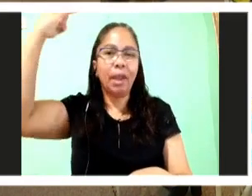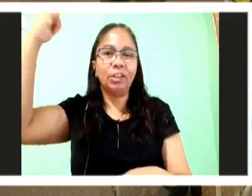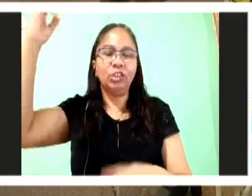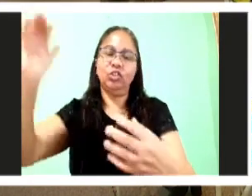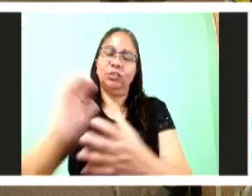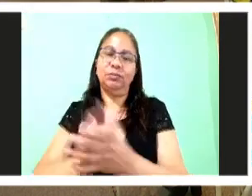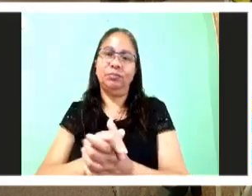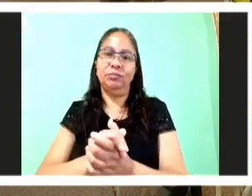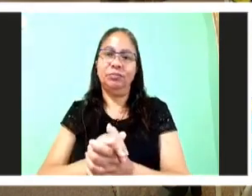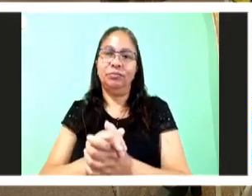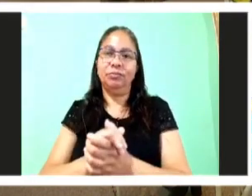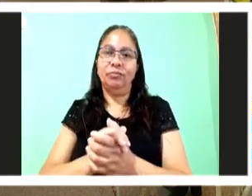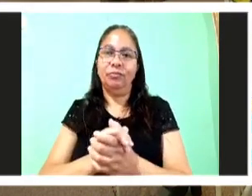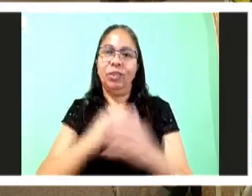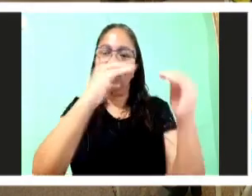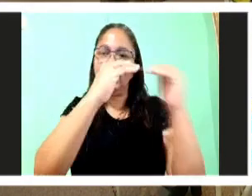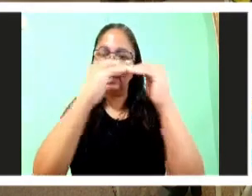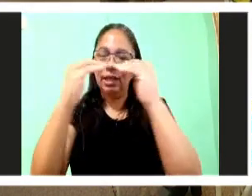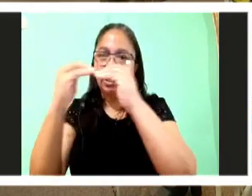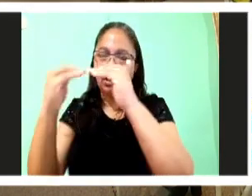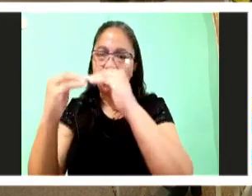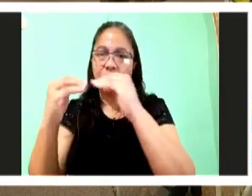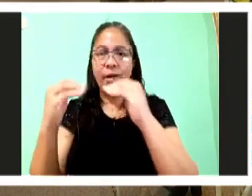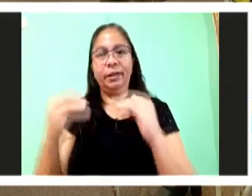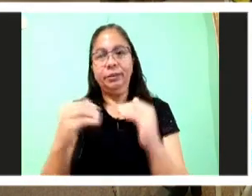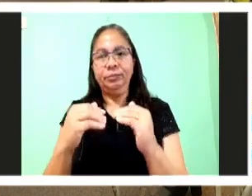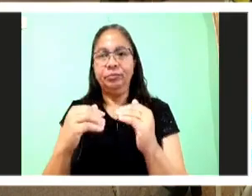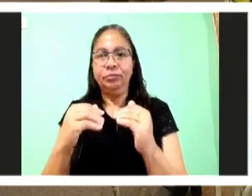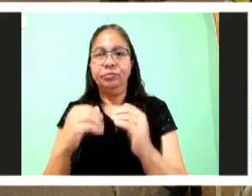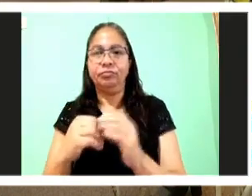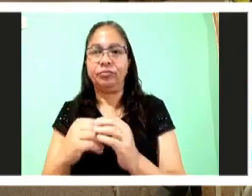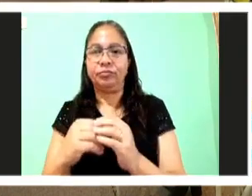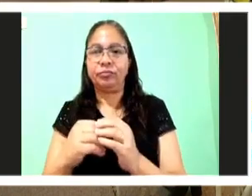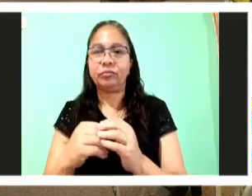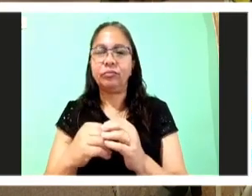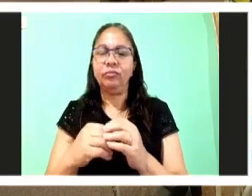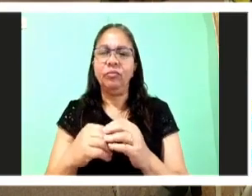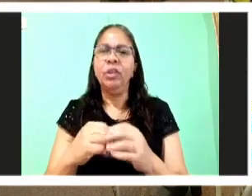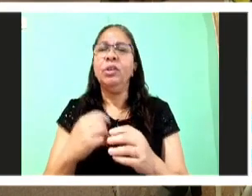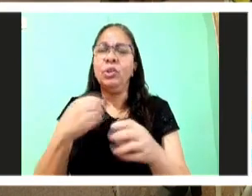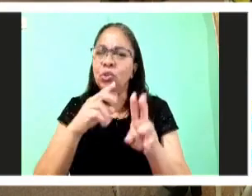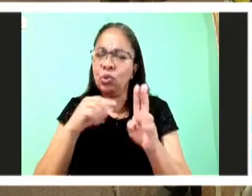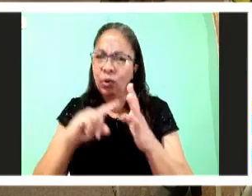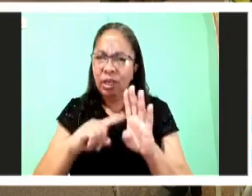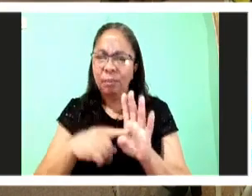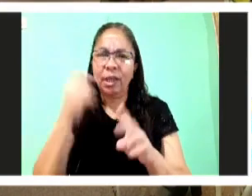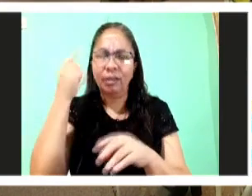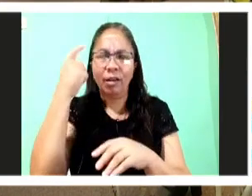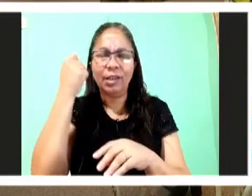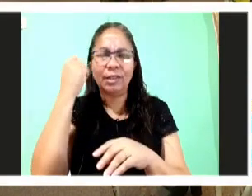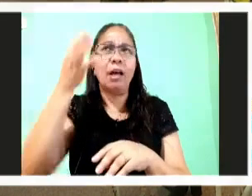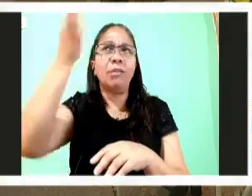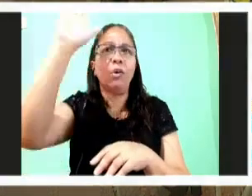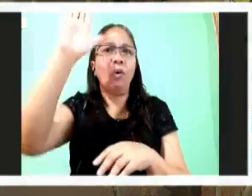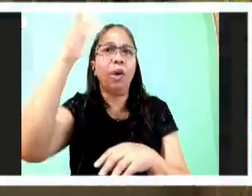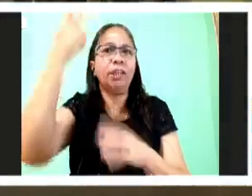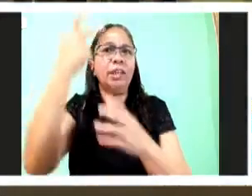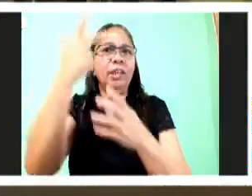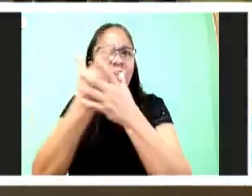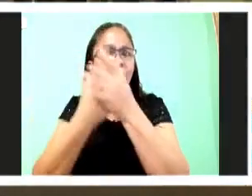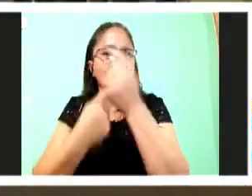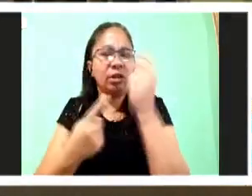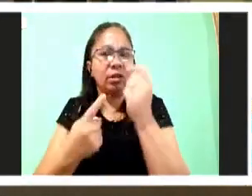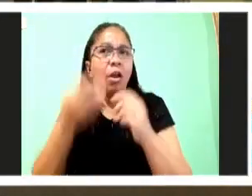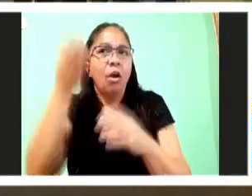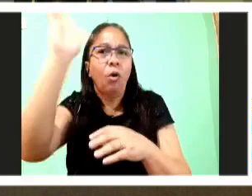the complementarity that you start to glimpse a God who is Trinity, because Father is not Son, and Son is